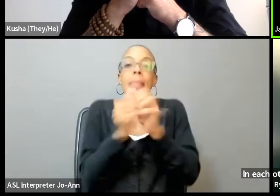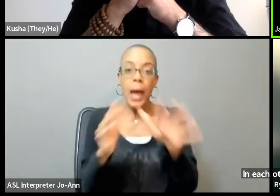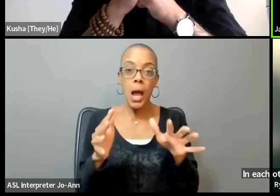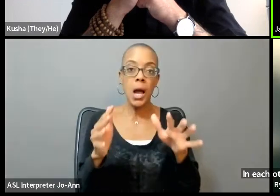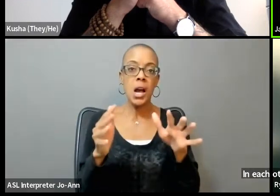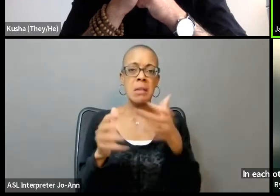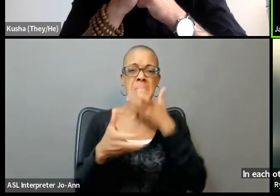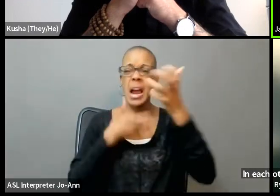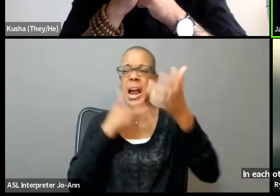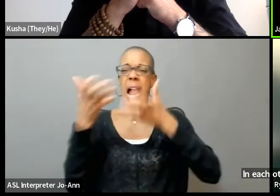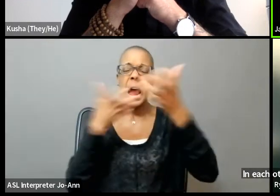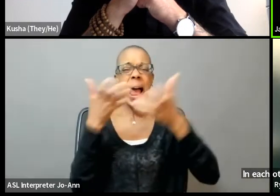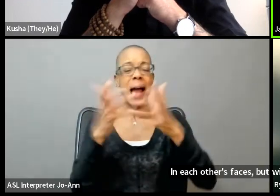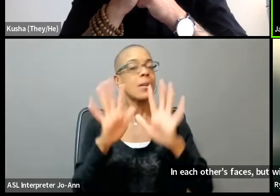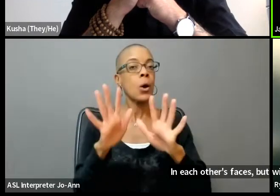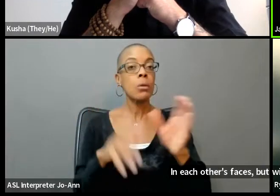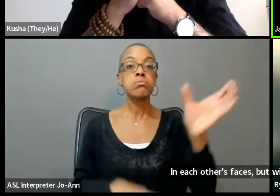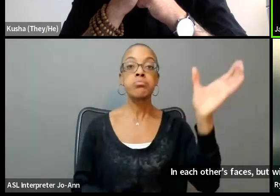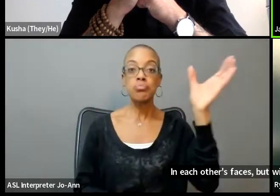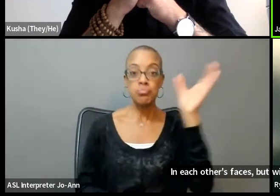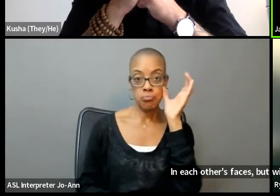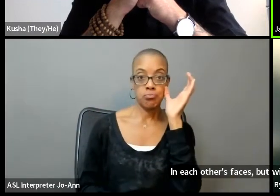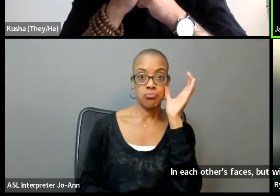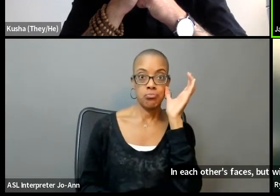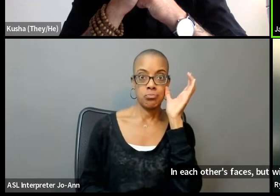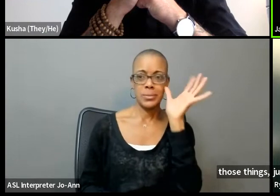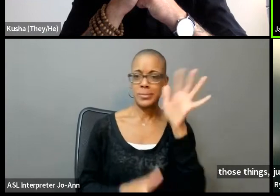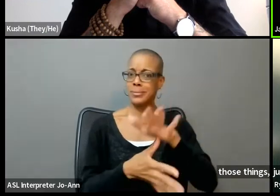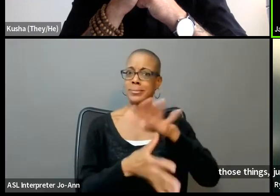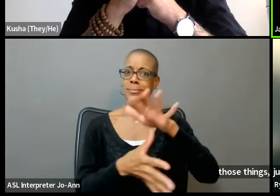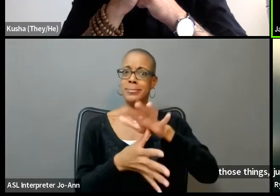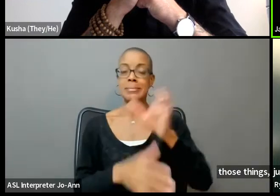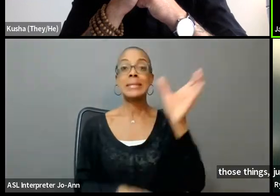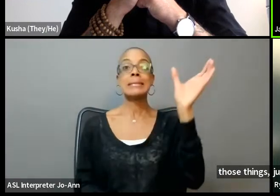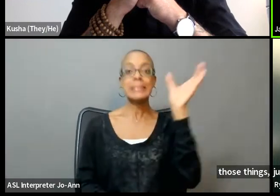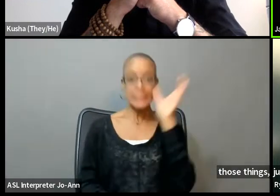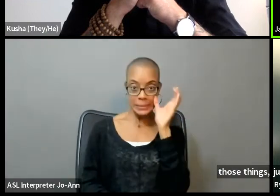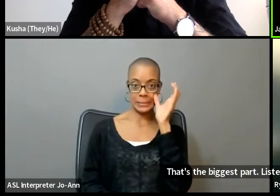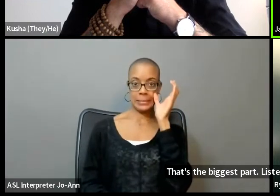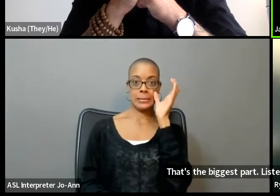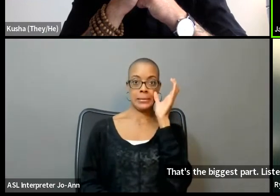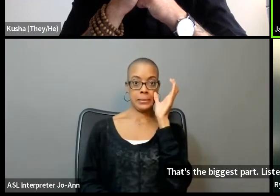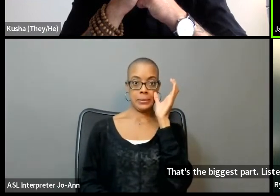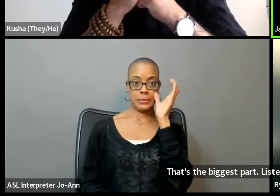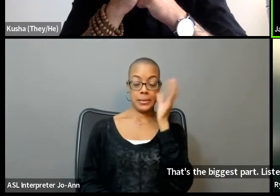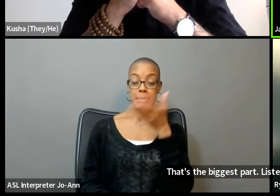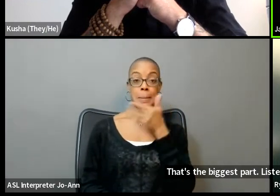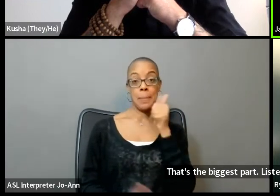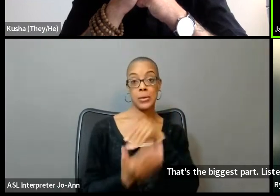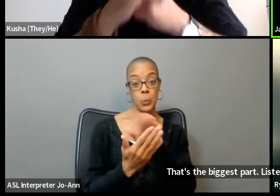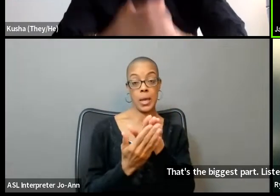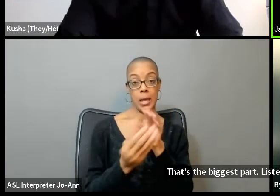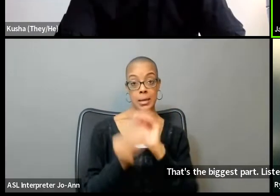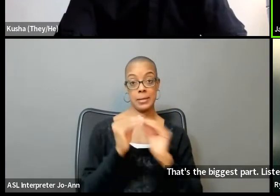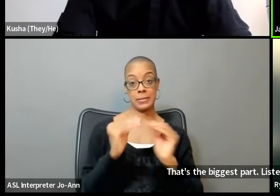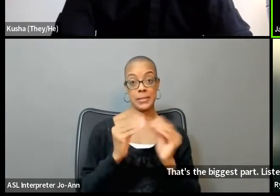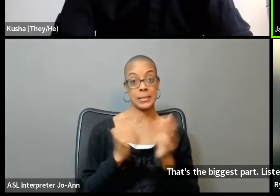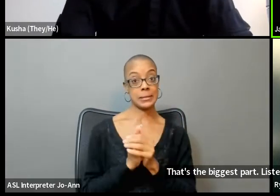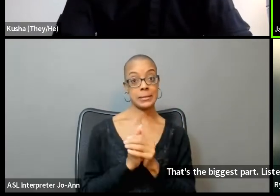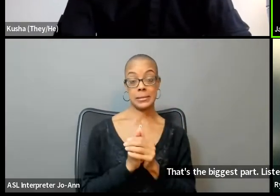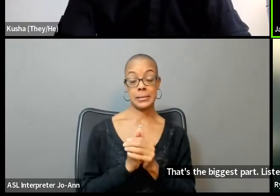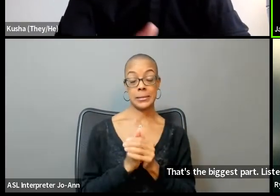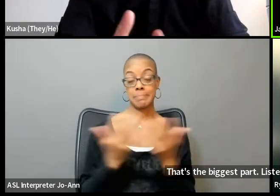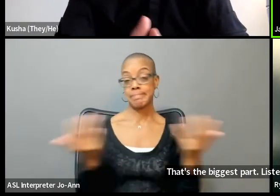those things, just to listen. That's the biggest part. Listening is probably the best way to fix this. That's the advice